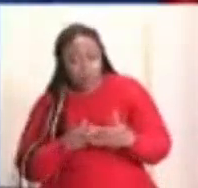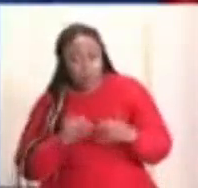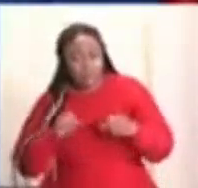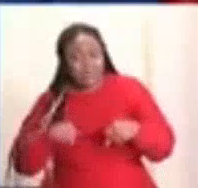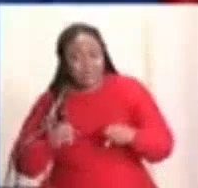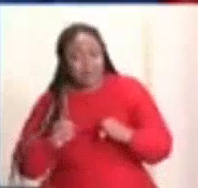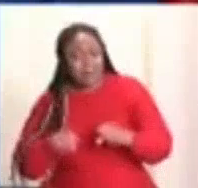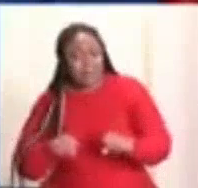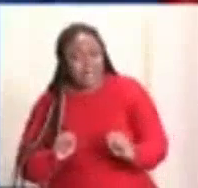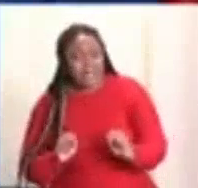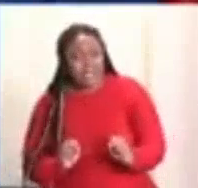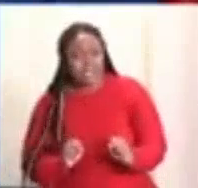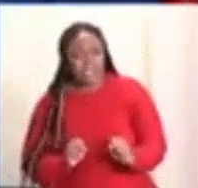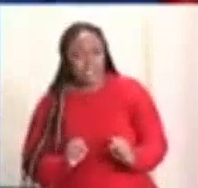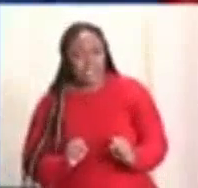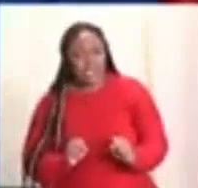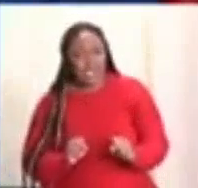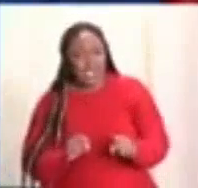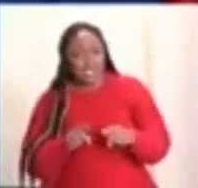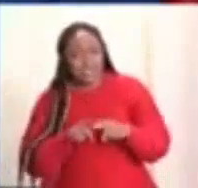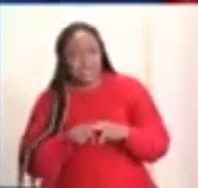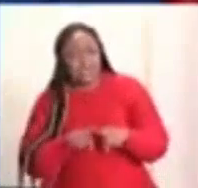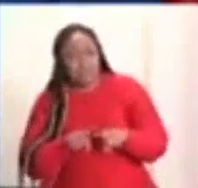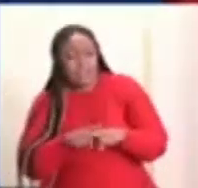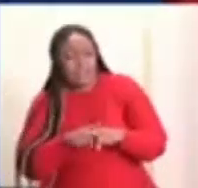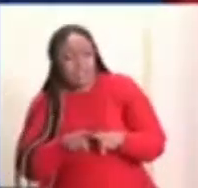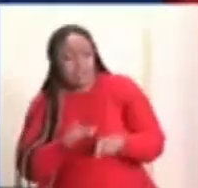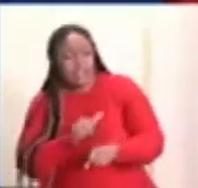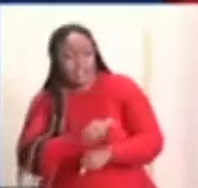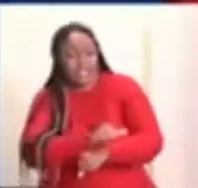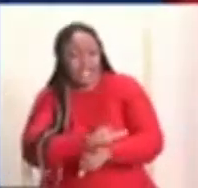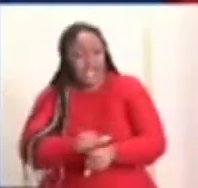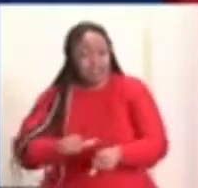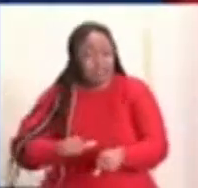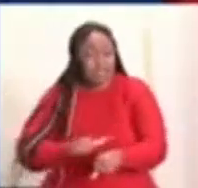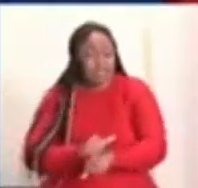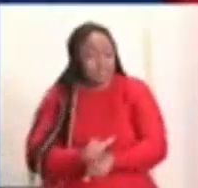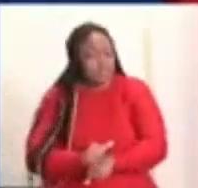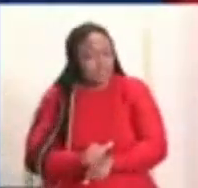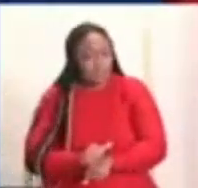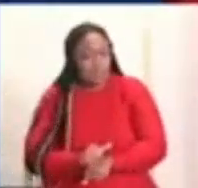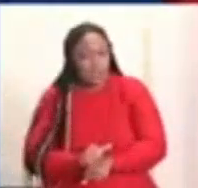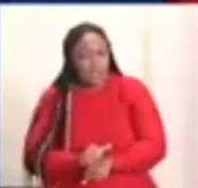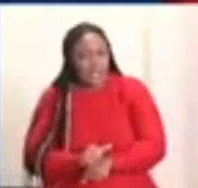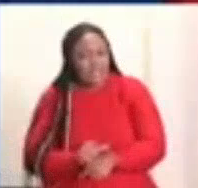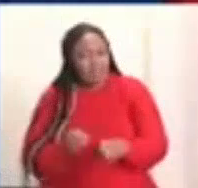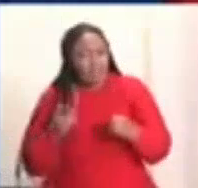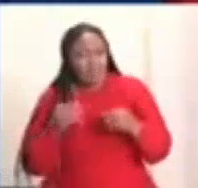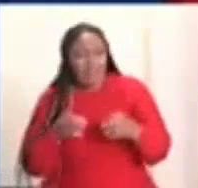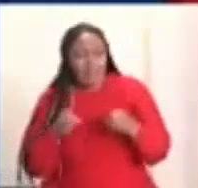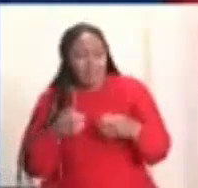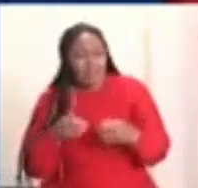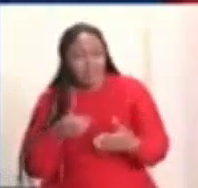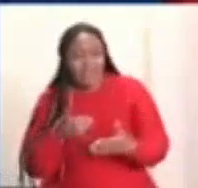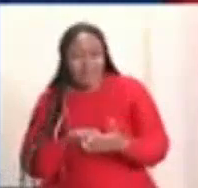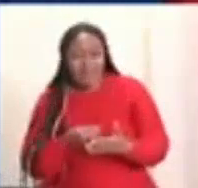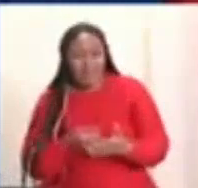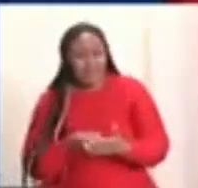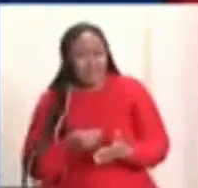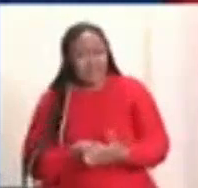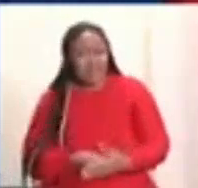estate. The lands in Bacolet are less than there, must be valued less than there. And the T.H.A., with an